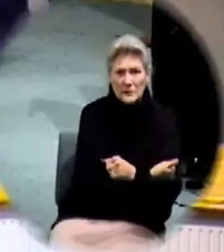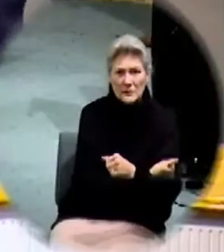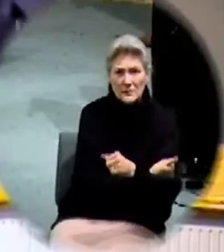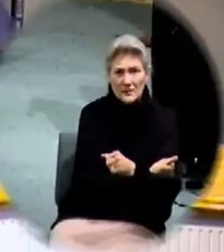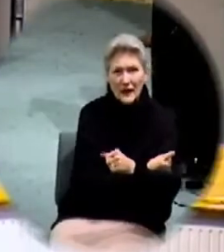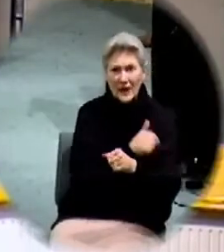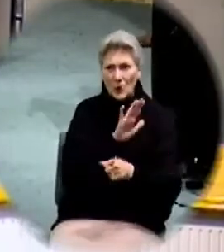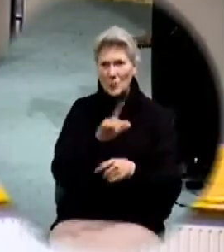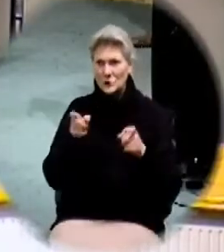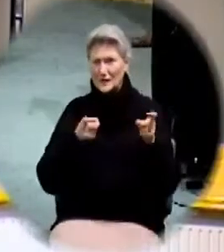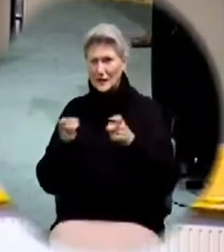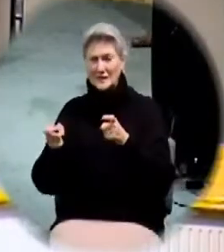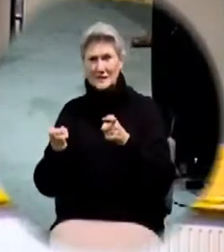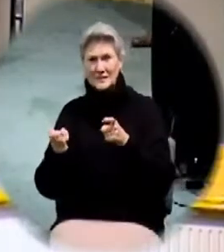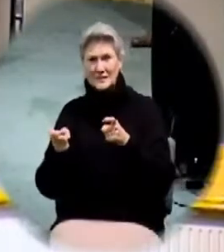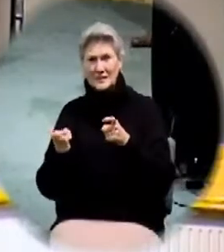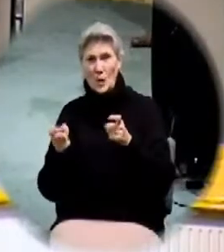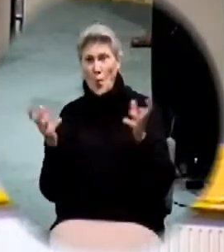oh